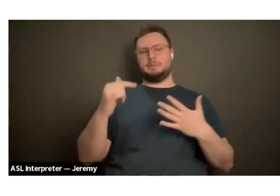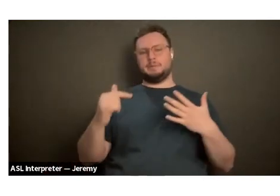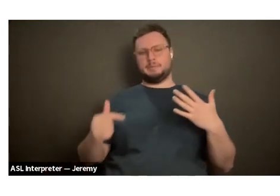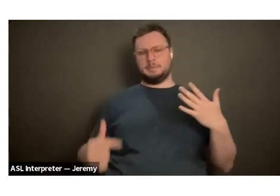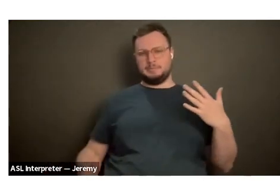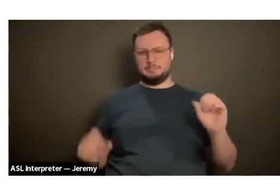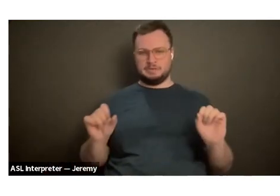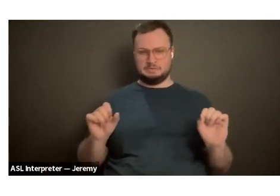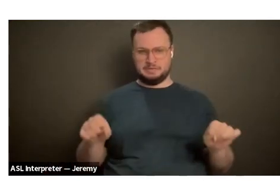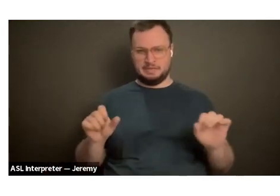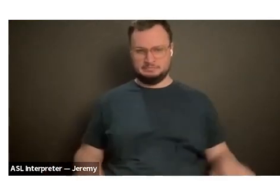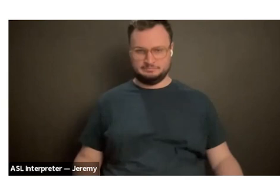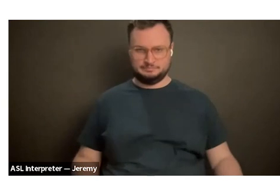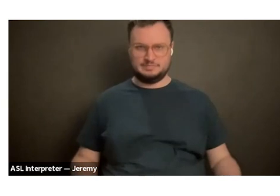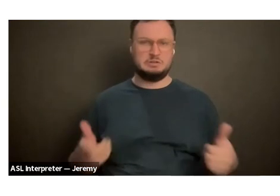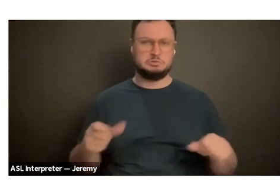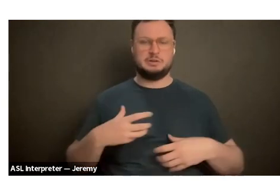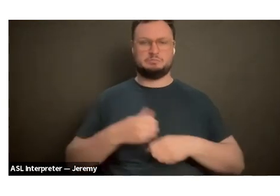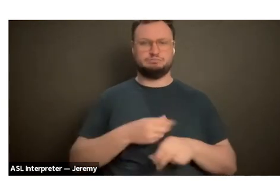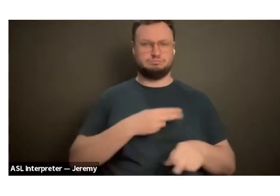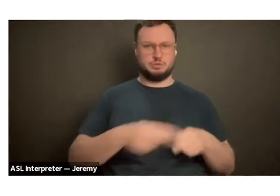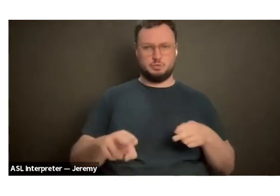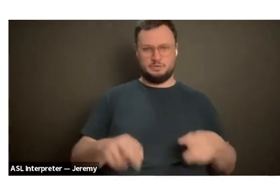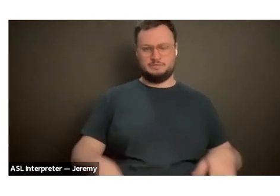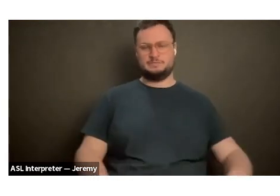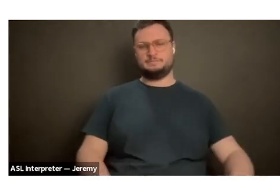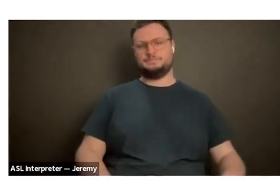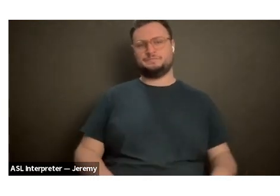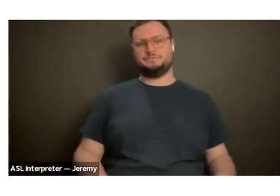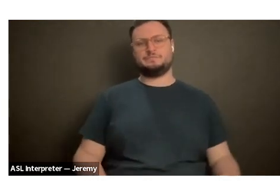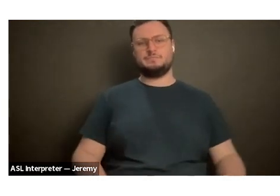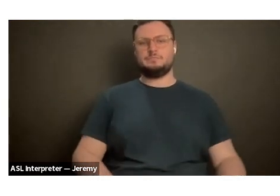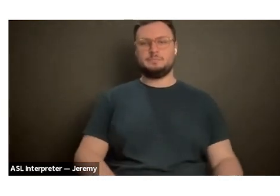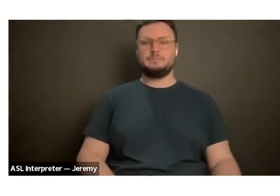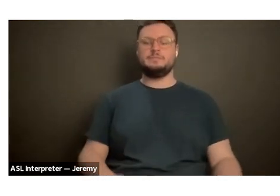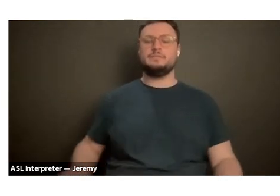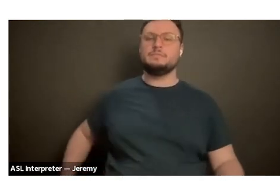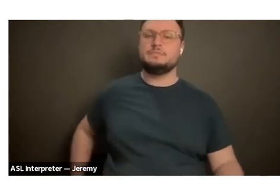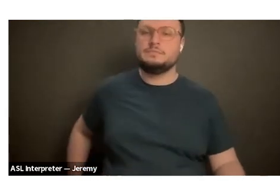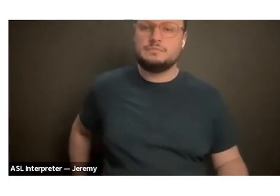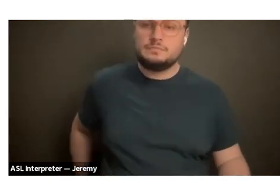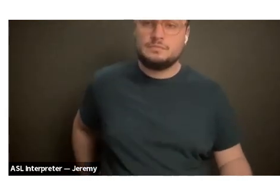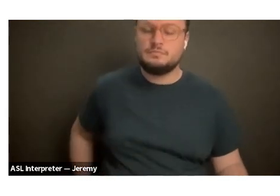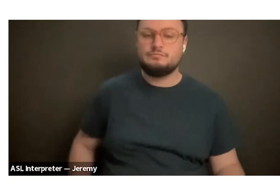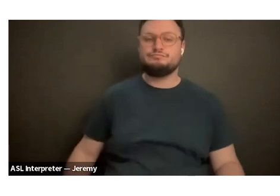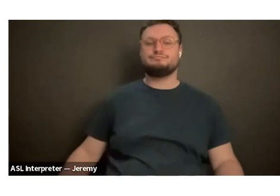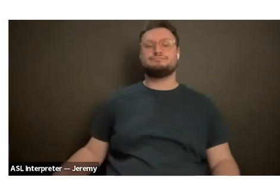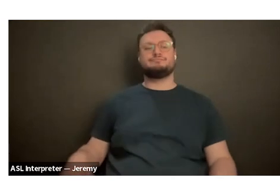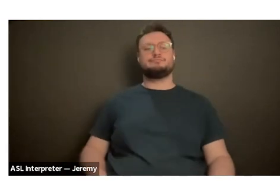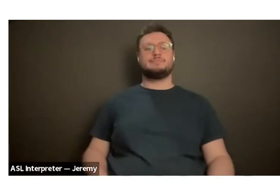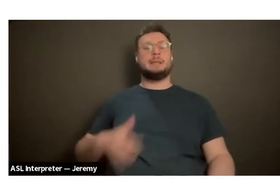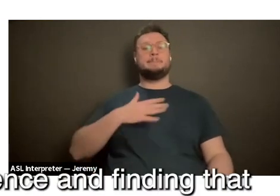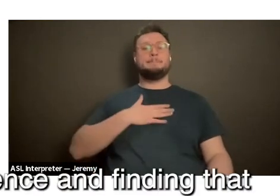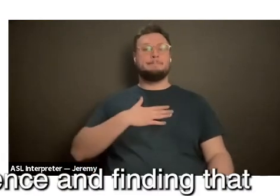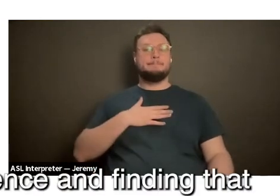Try to give short answers and then I can elaborate on it further. So if you start from the top. Yeah. I struggle explaining my